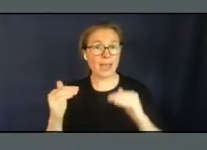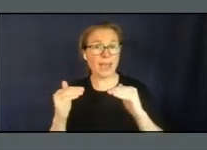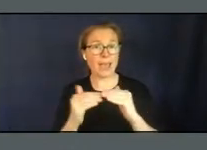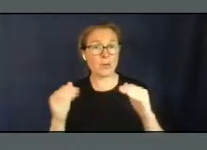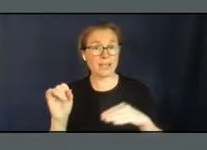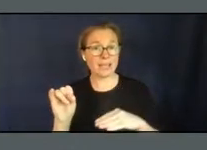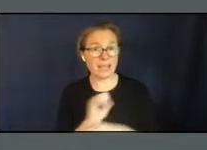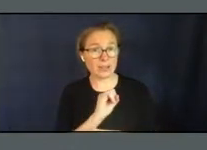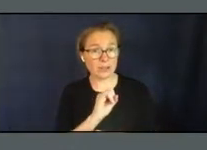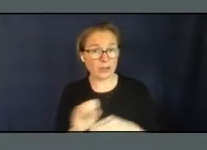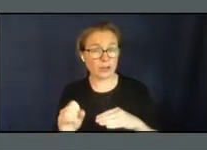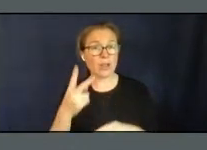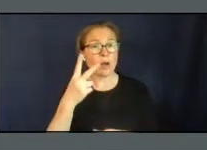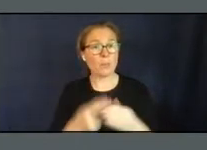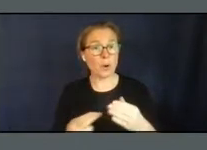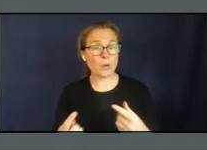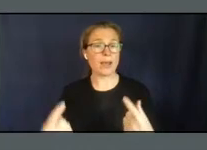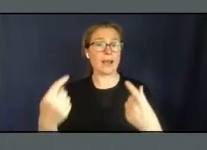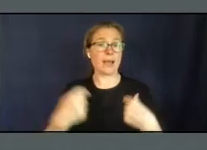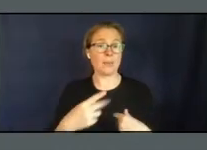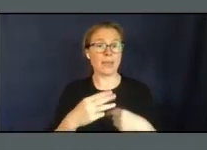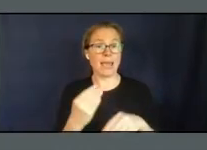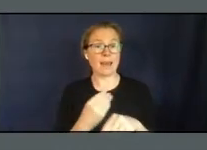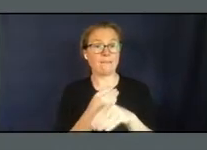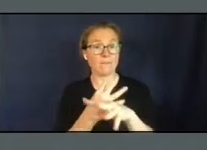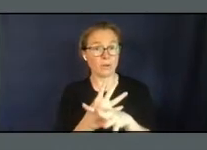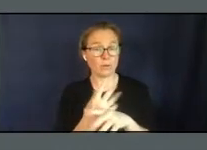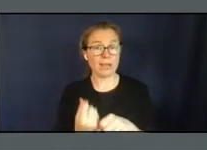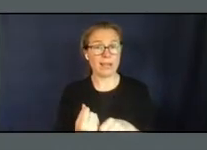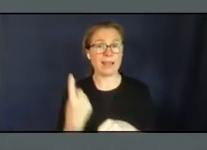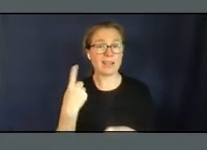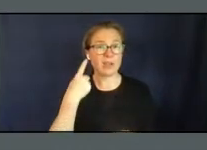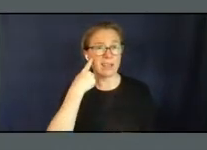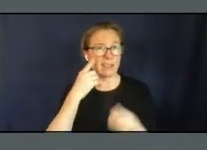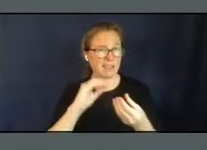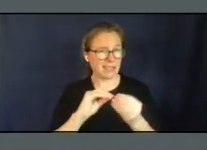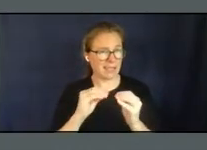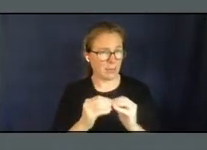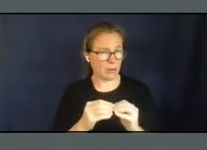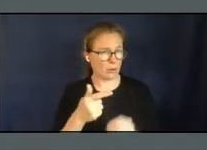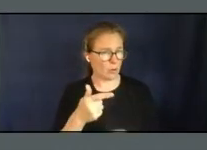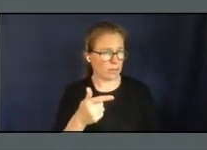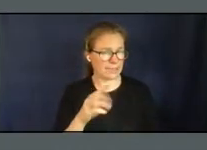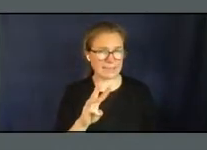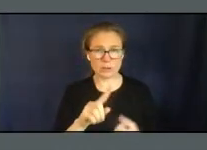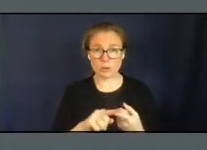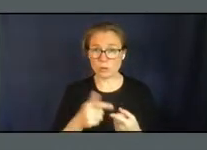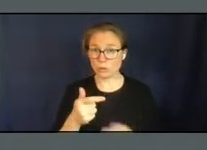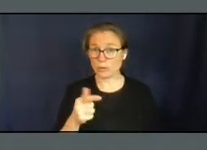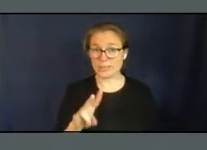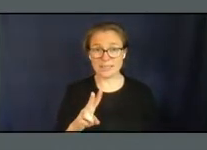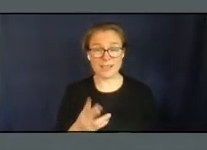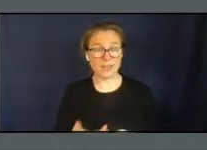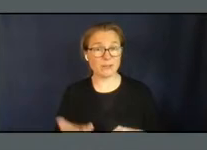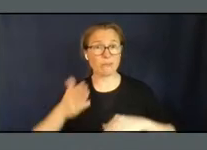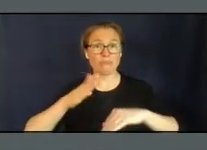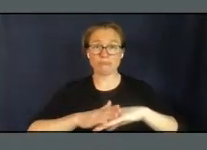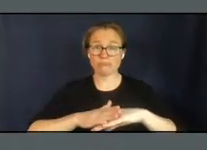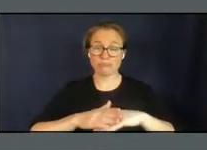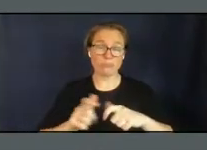and virtually. Last year, I believe our numbers were about 26, 27. So we've greatly expanded this